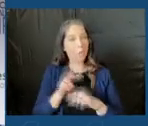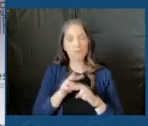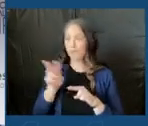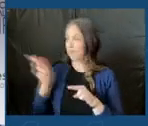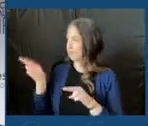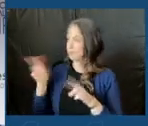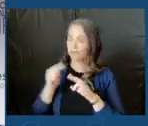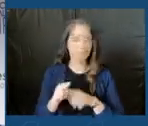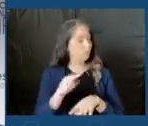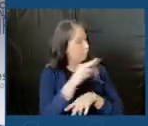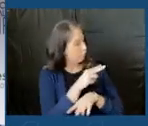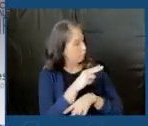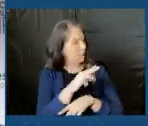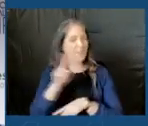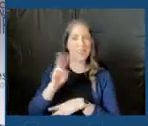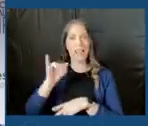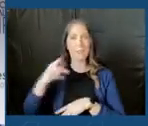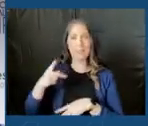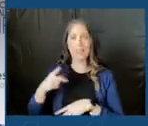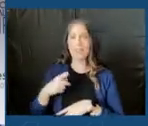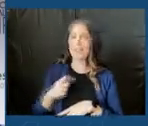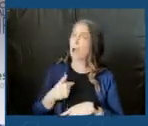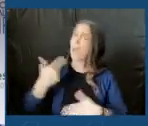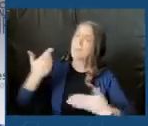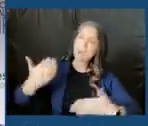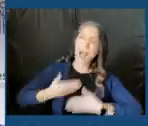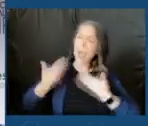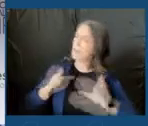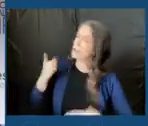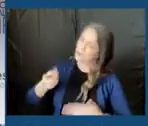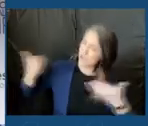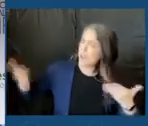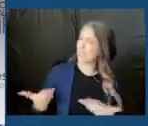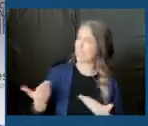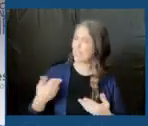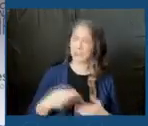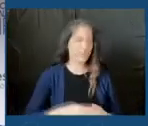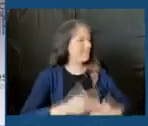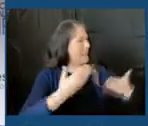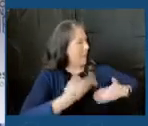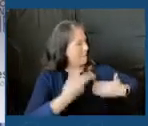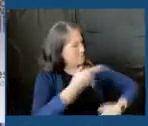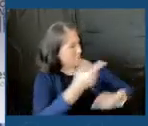or Miss VIP, and say, I'm so glad you're here.